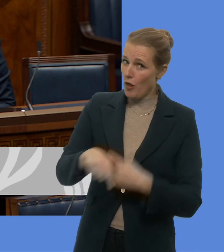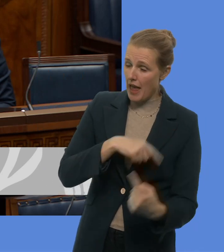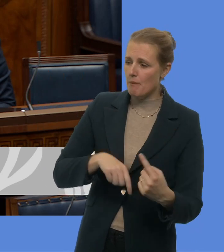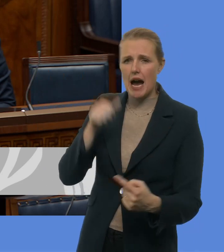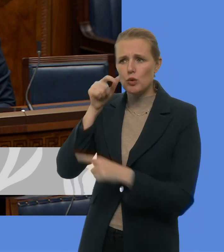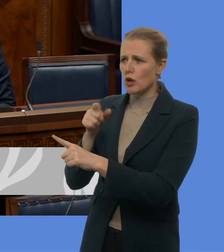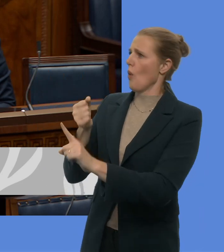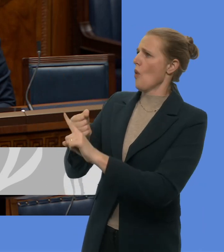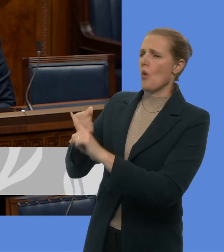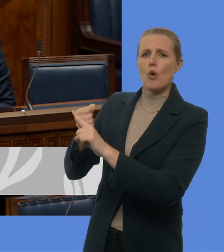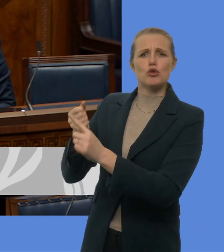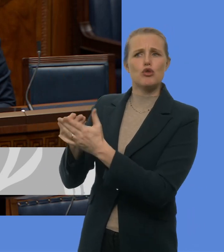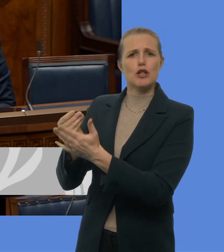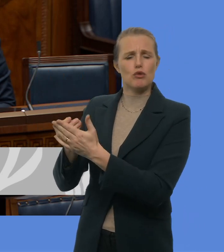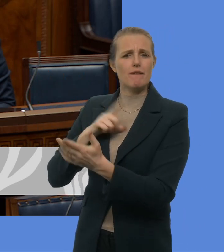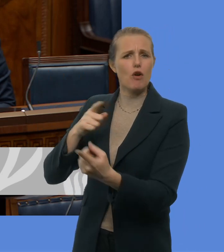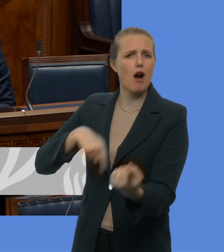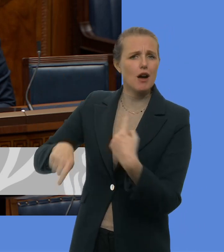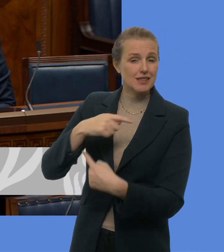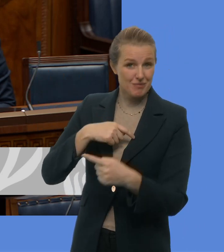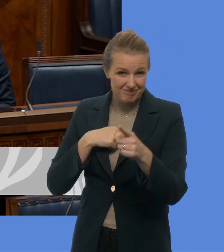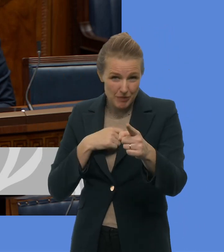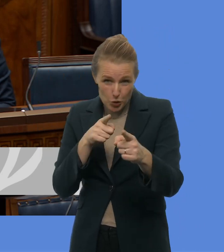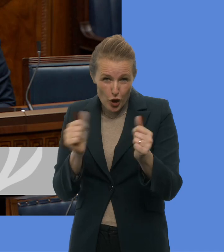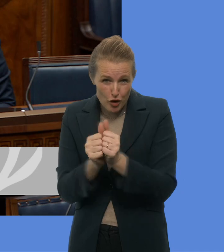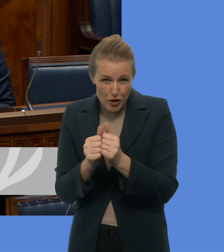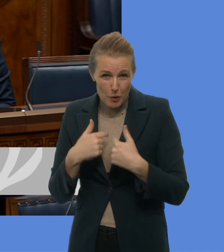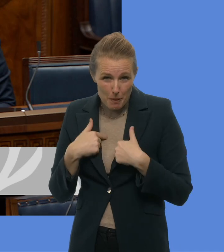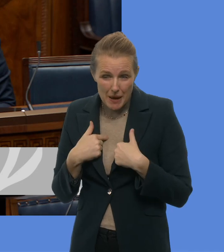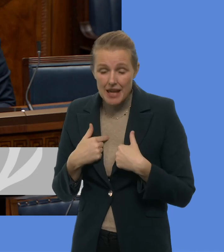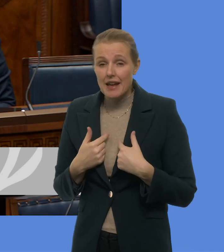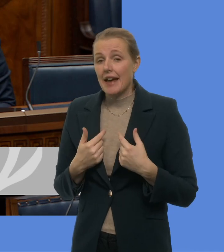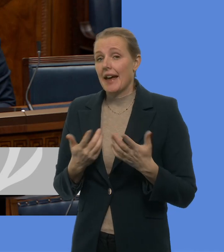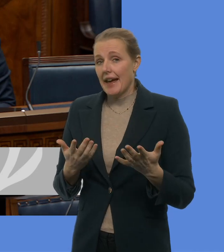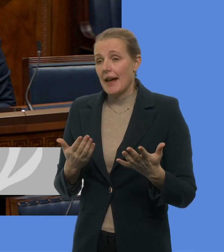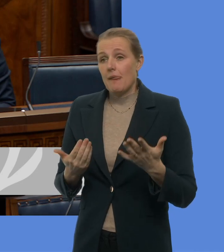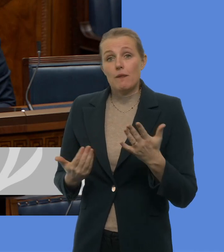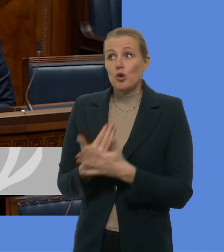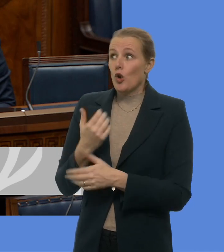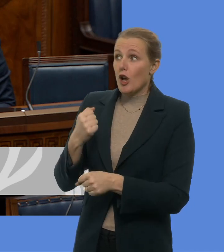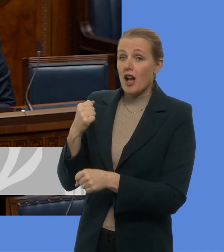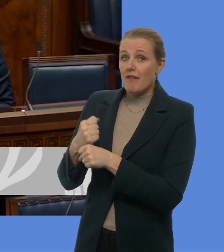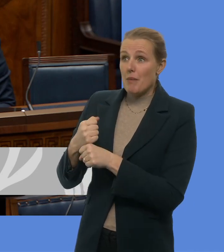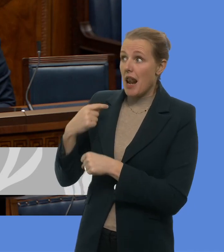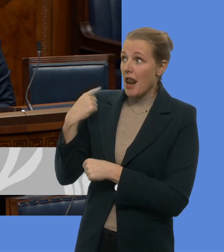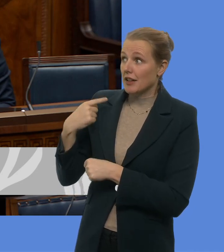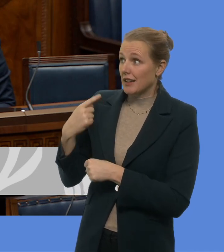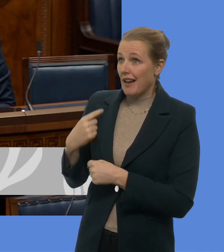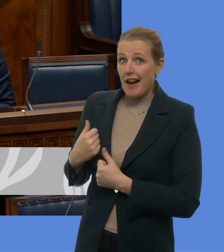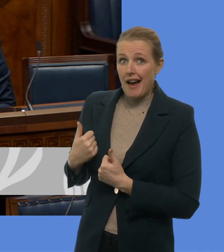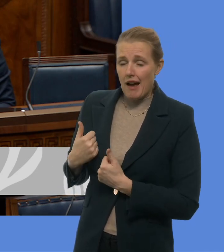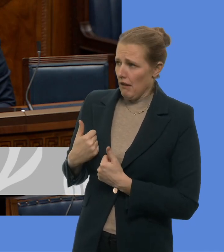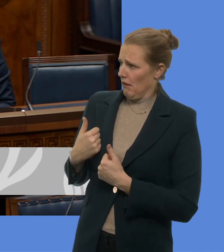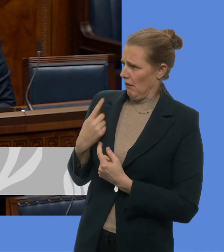Treasury. But the member may agree with me that the relatively new government in London has done some